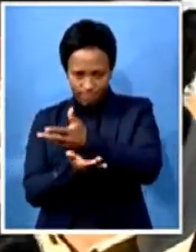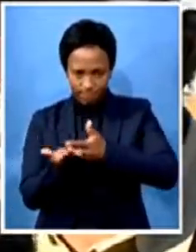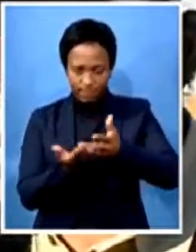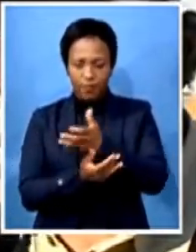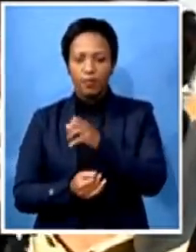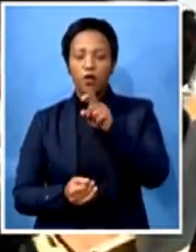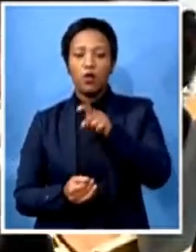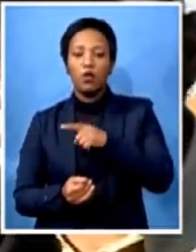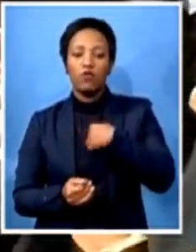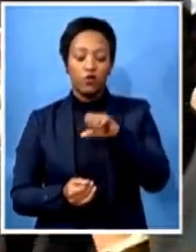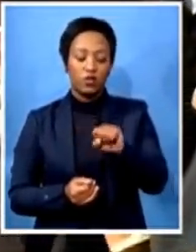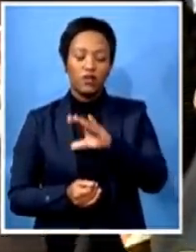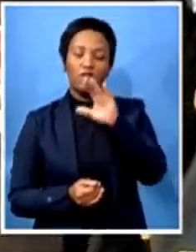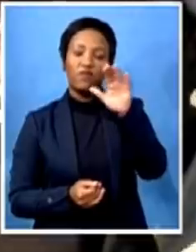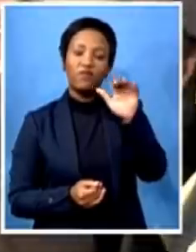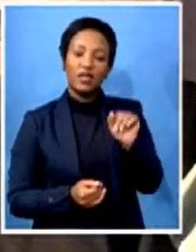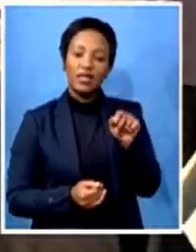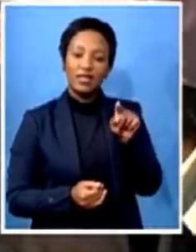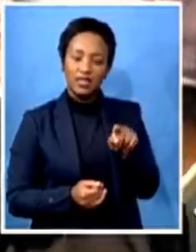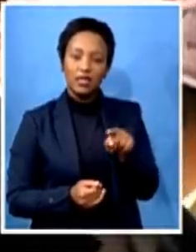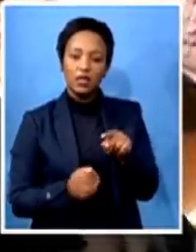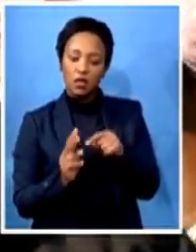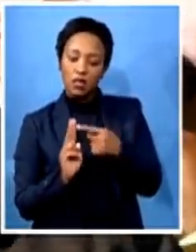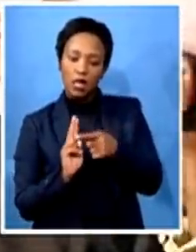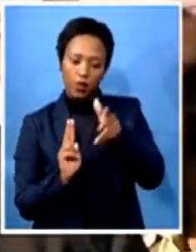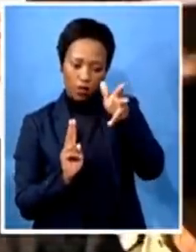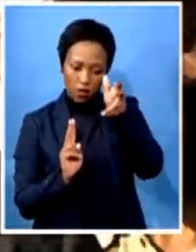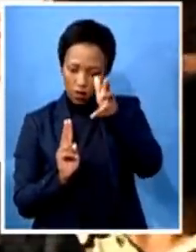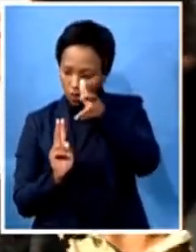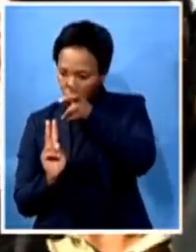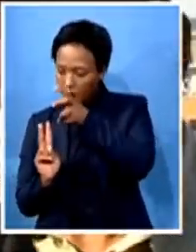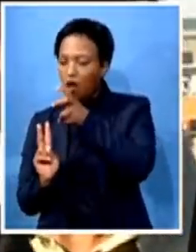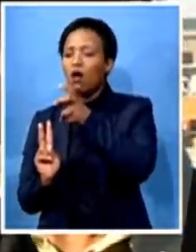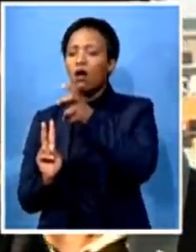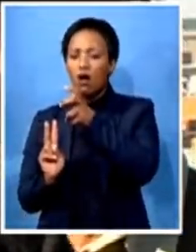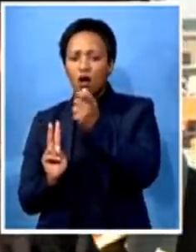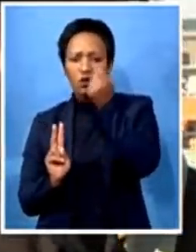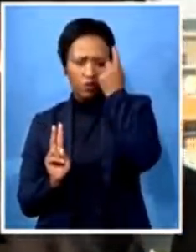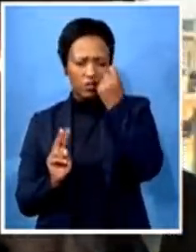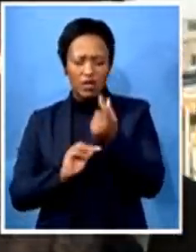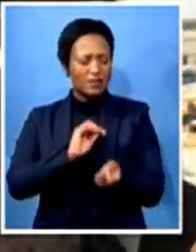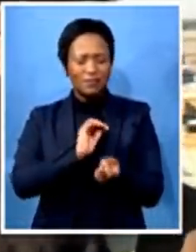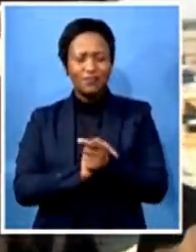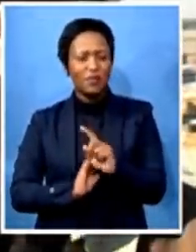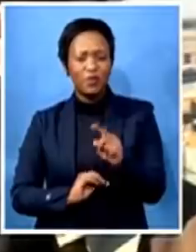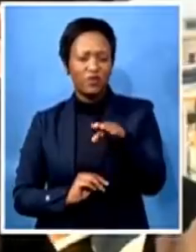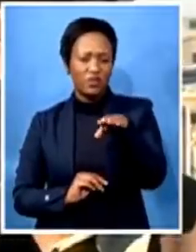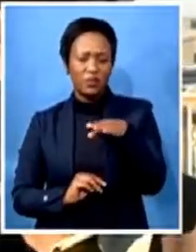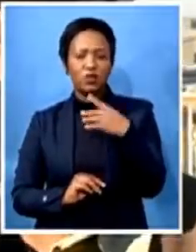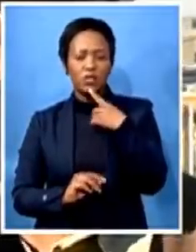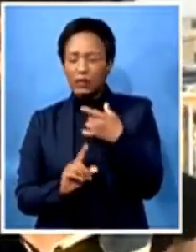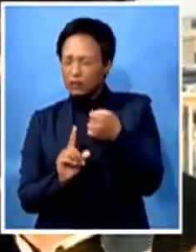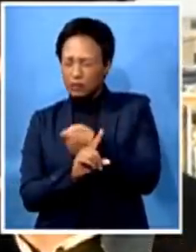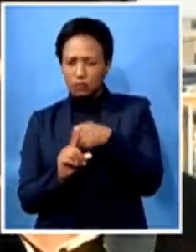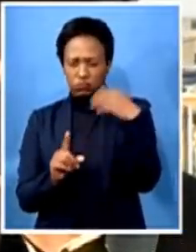a clear perspective as to what exactly is taking place when we talk about police brutality, violation of human rights, and other things that